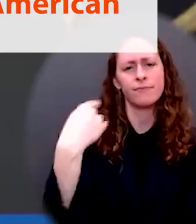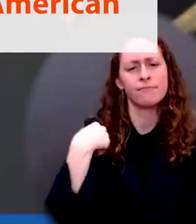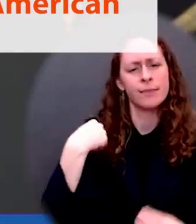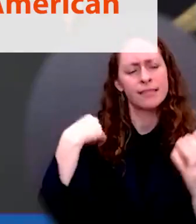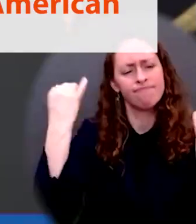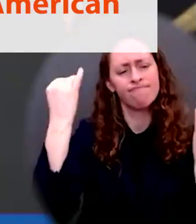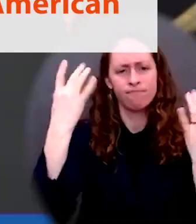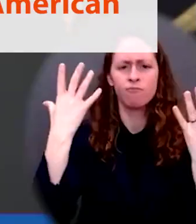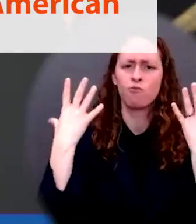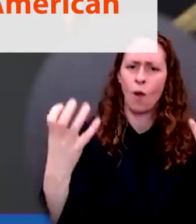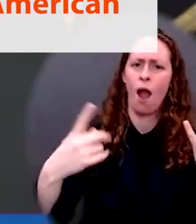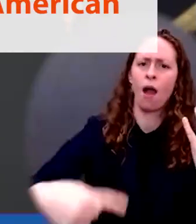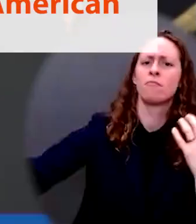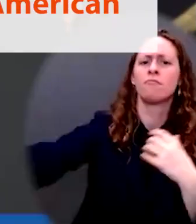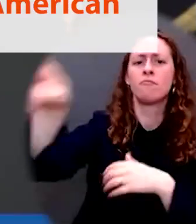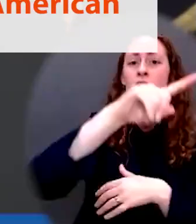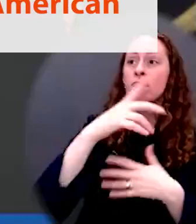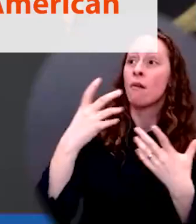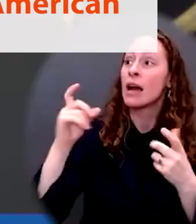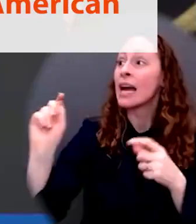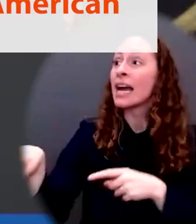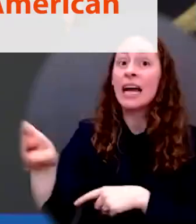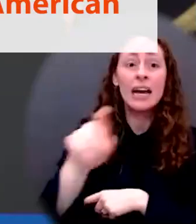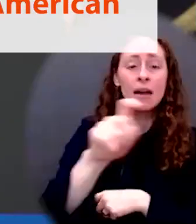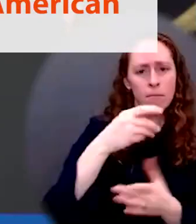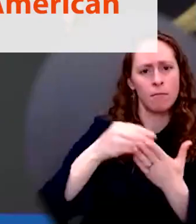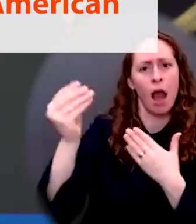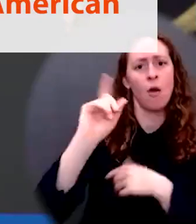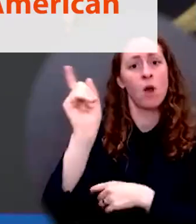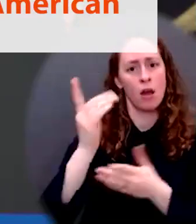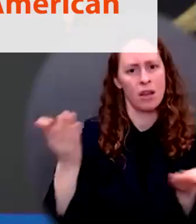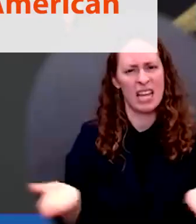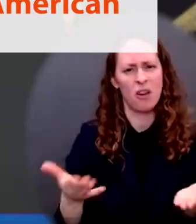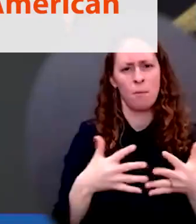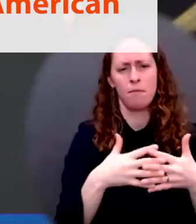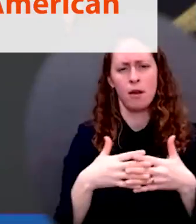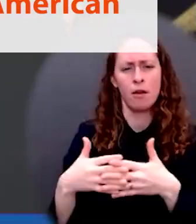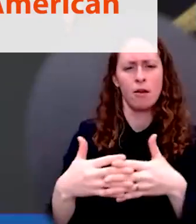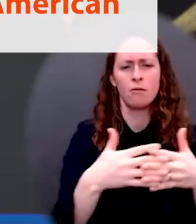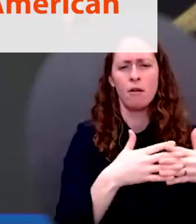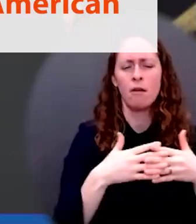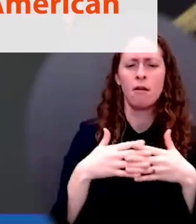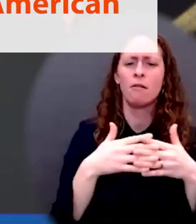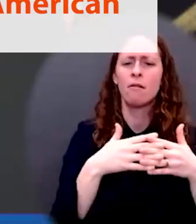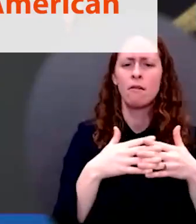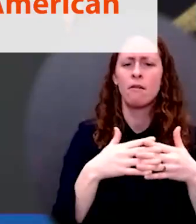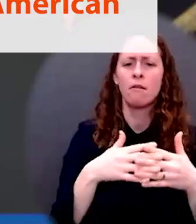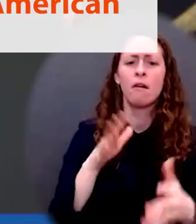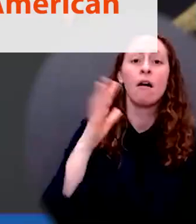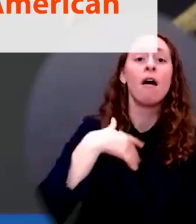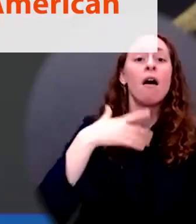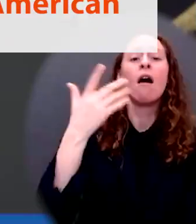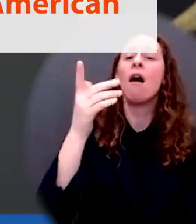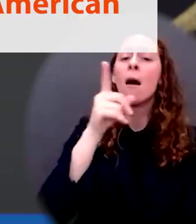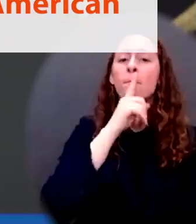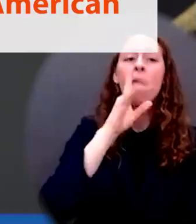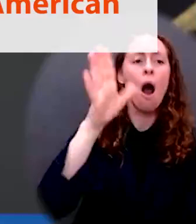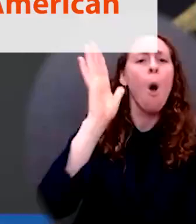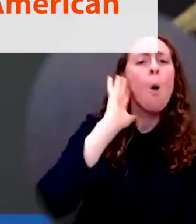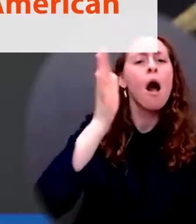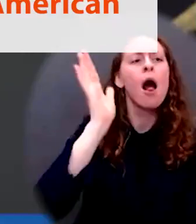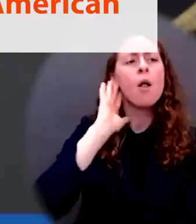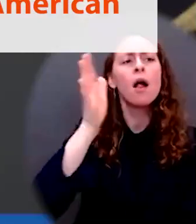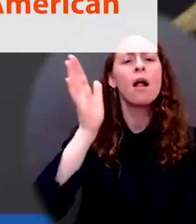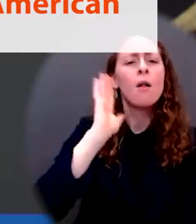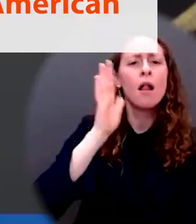been the law, it was very seldom ever followed. Now it's a reality, not an empty promise. I made clear that when